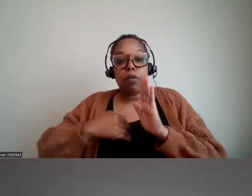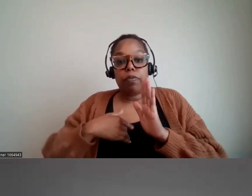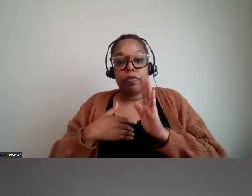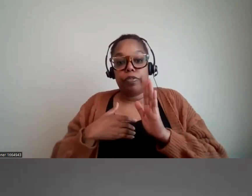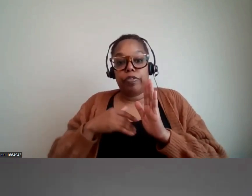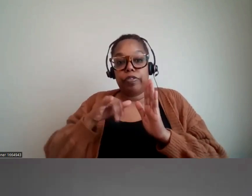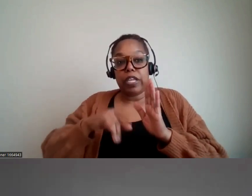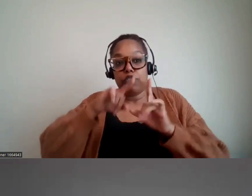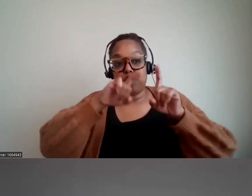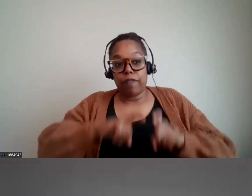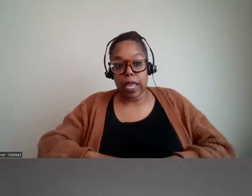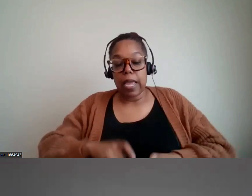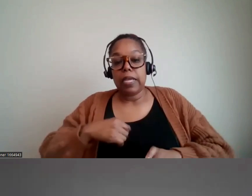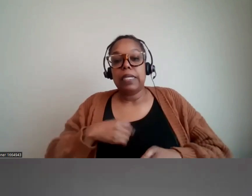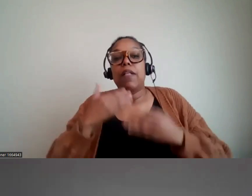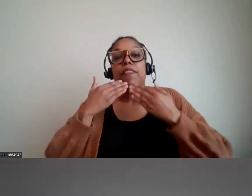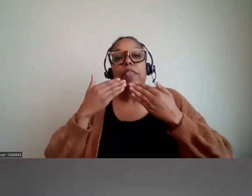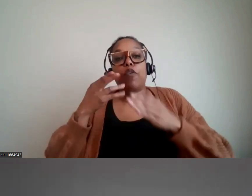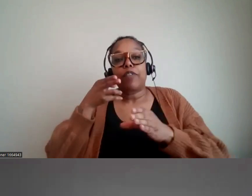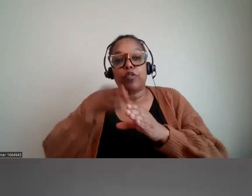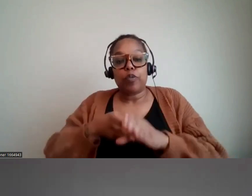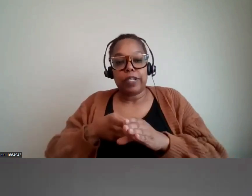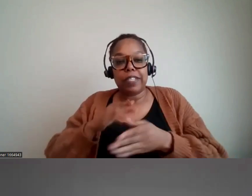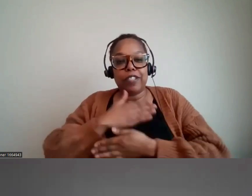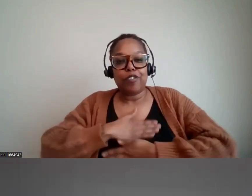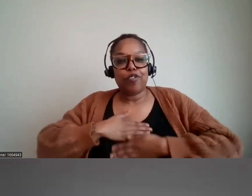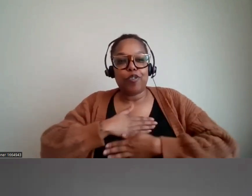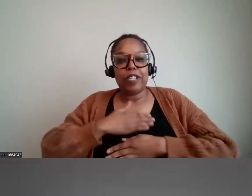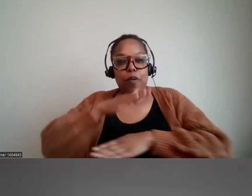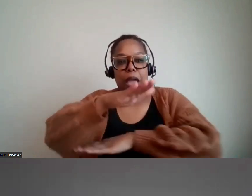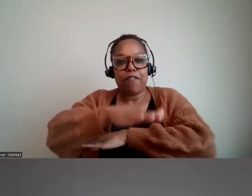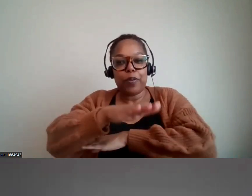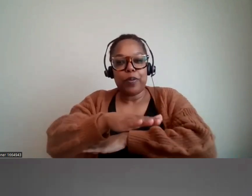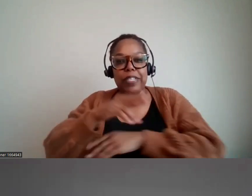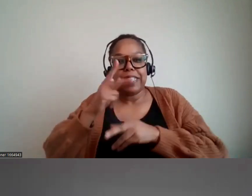presentation. Thank you all for joining us, and enjoy the rest of your afternoon. Take care.